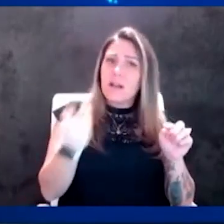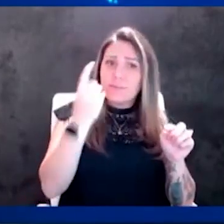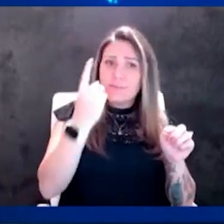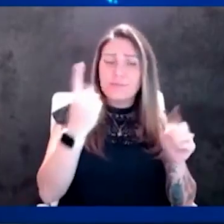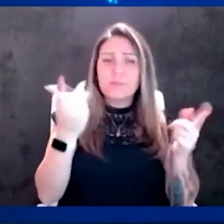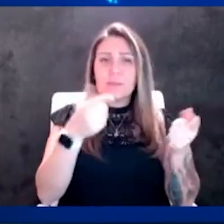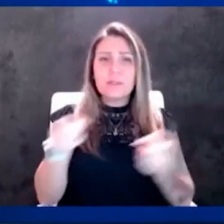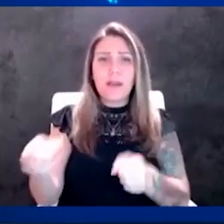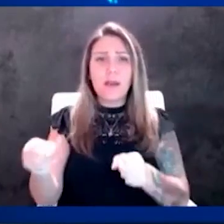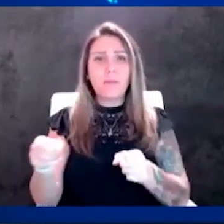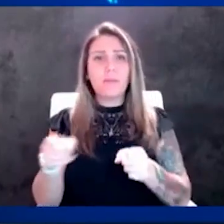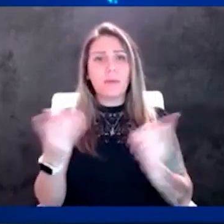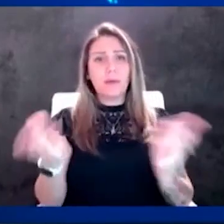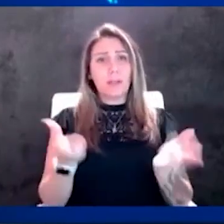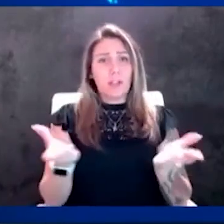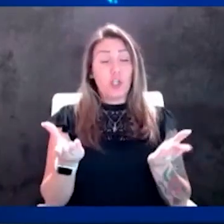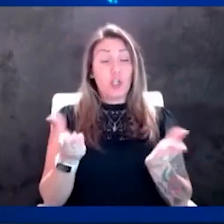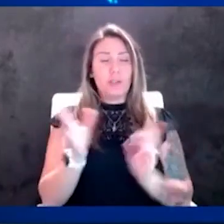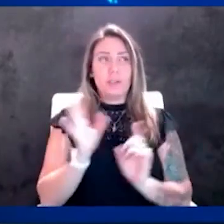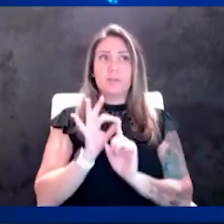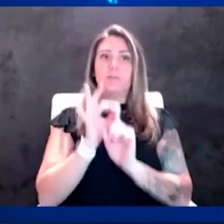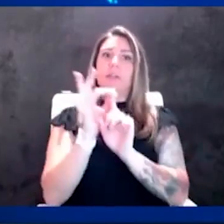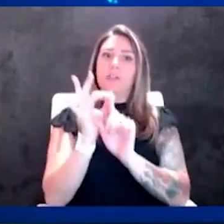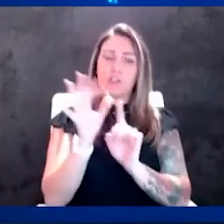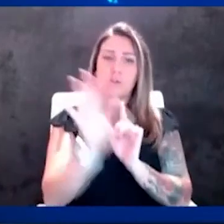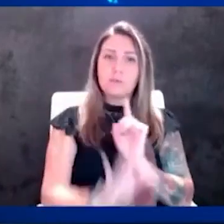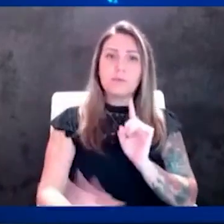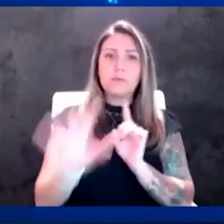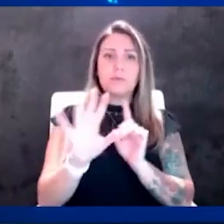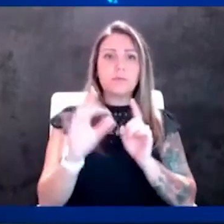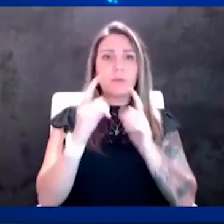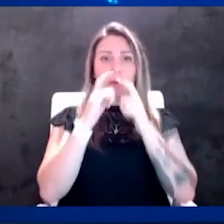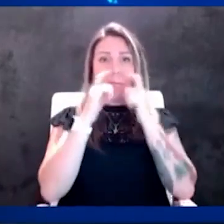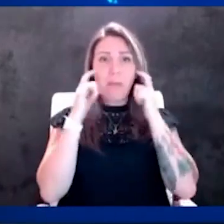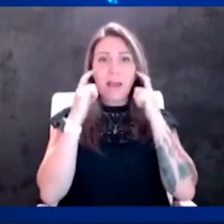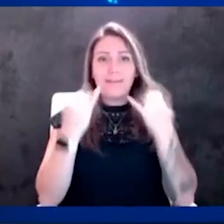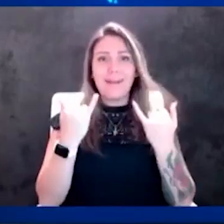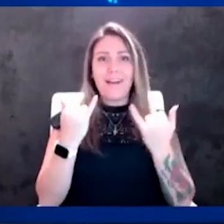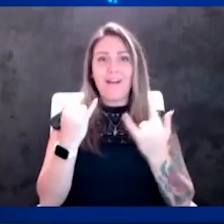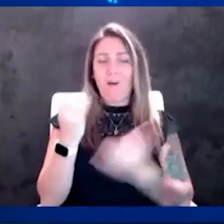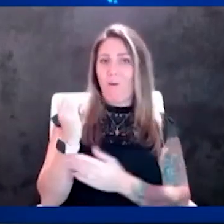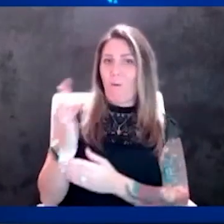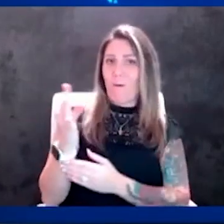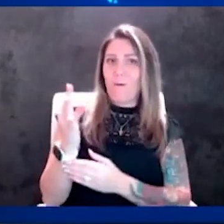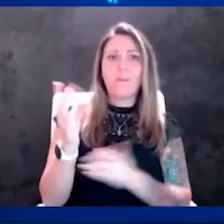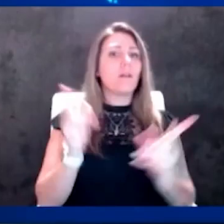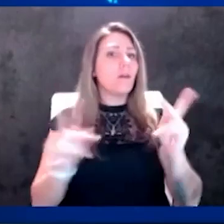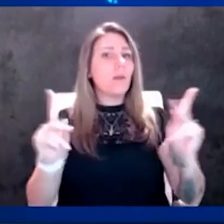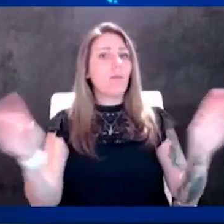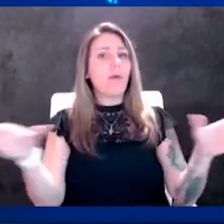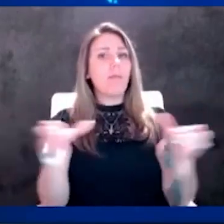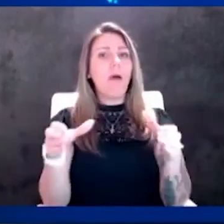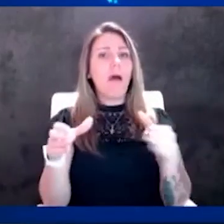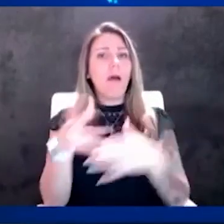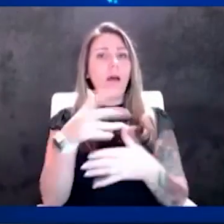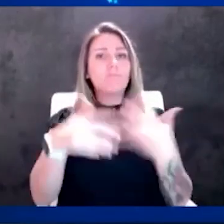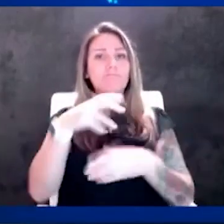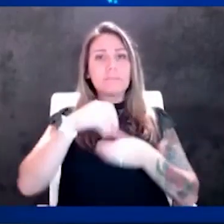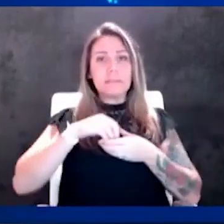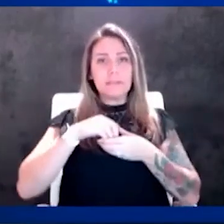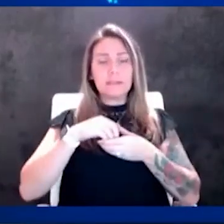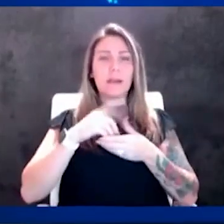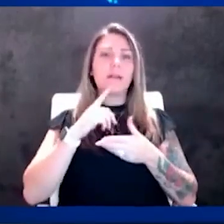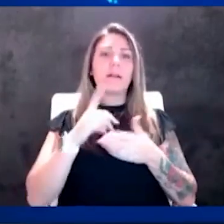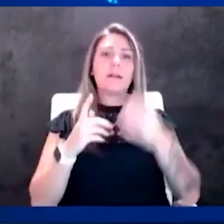especially here in our metropolitan area. Masks are off. People are back gathering again indoors. Hats off, though,